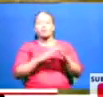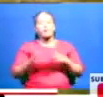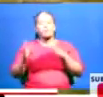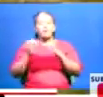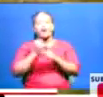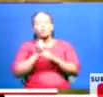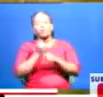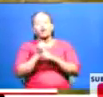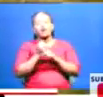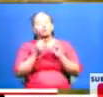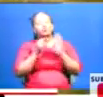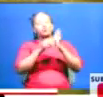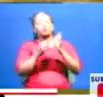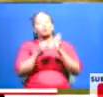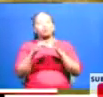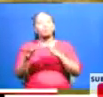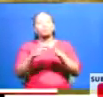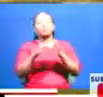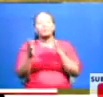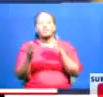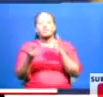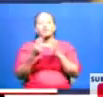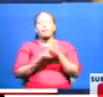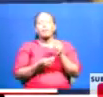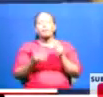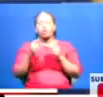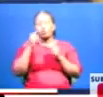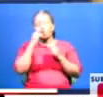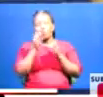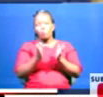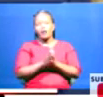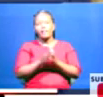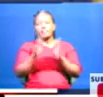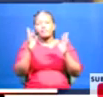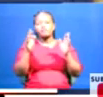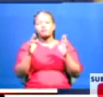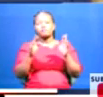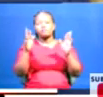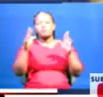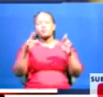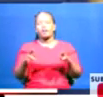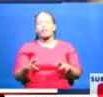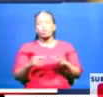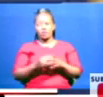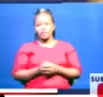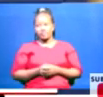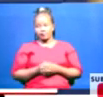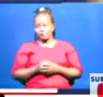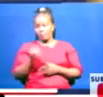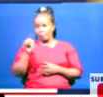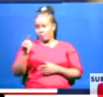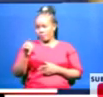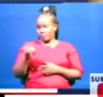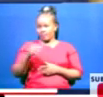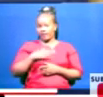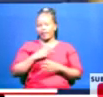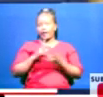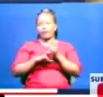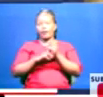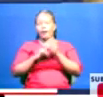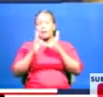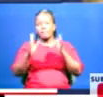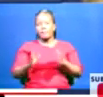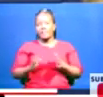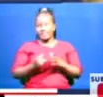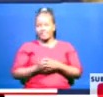for market growth both domestically and internationally. One of the key things is that they are our partners. As much as Kenya Tourism